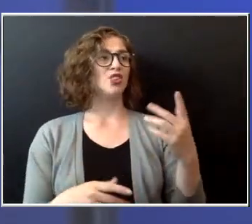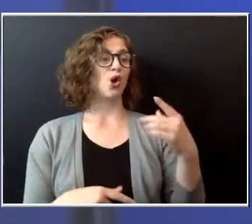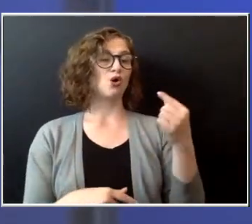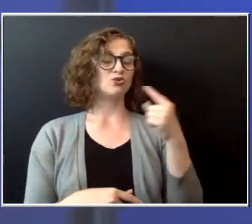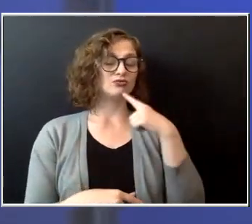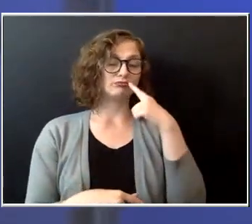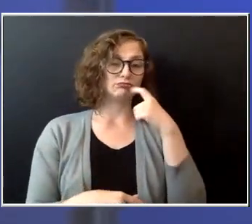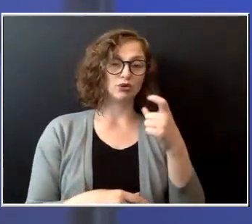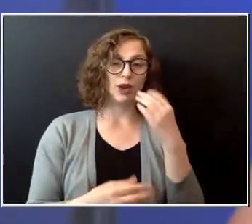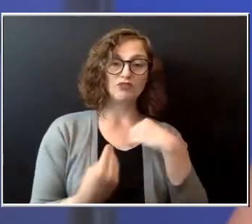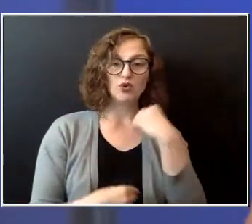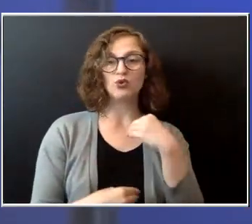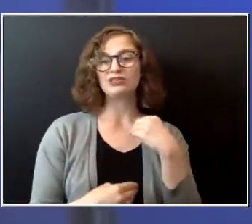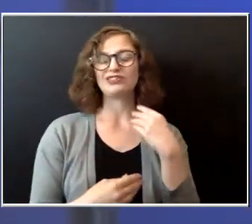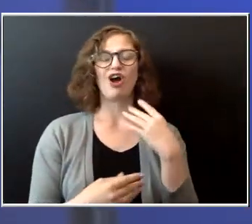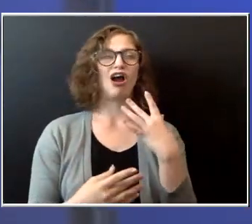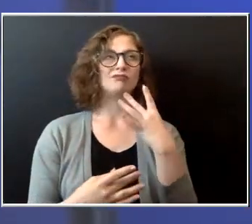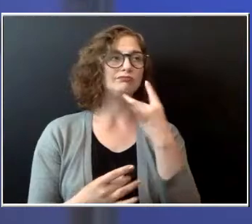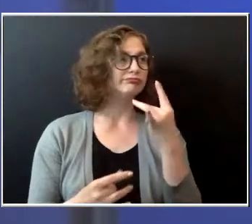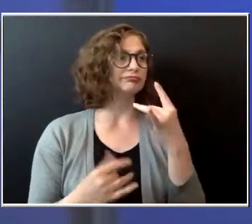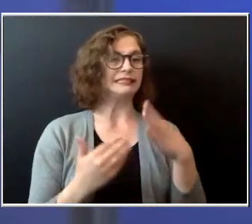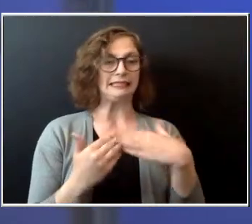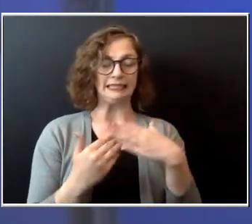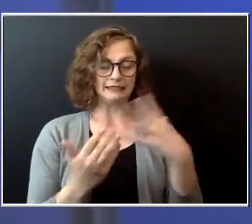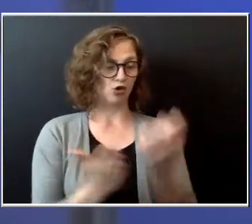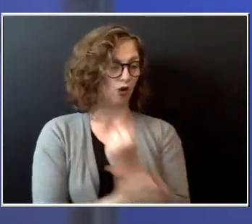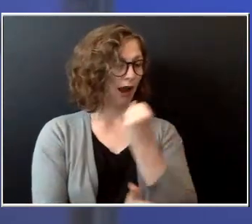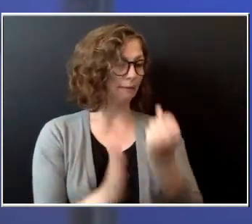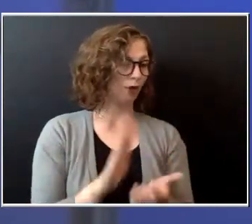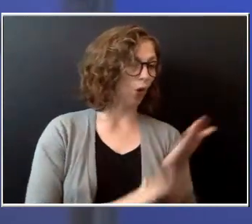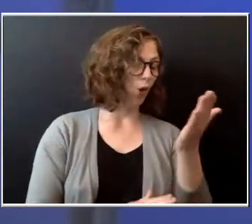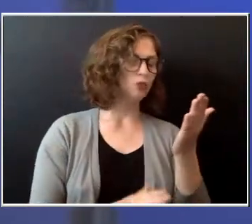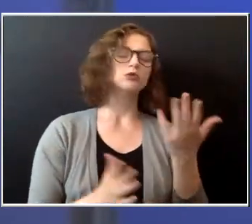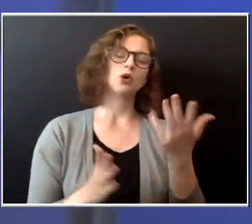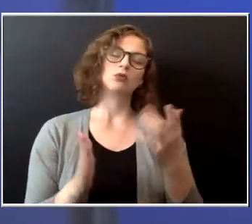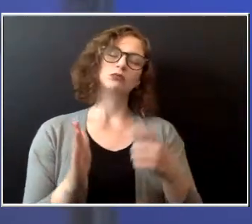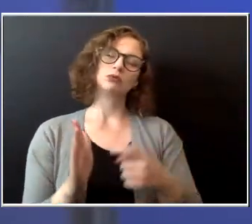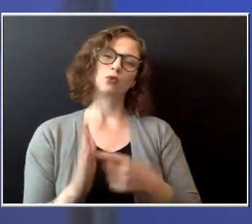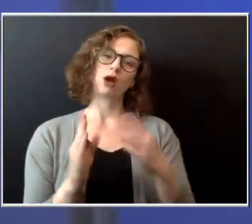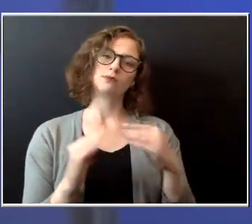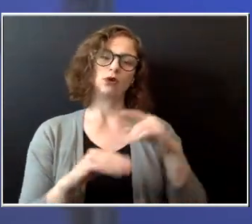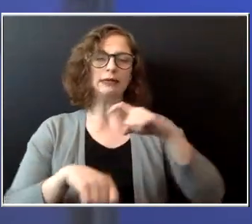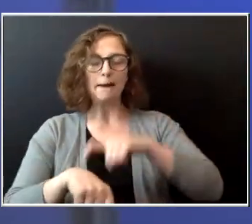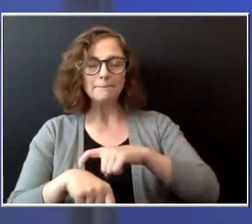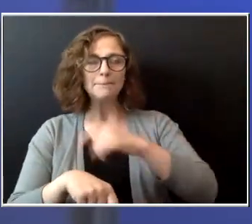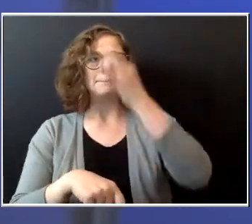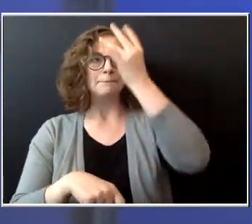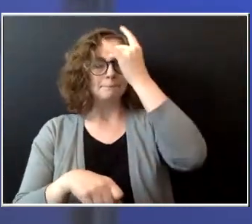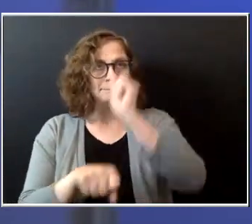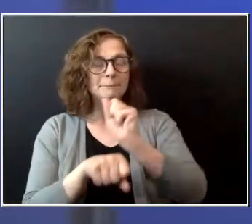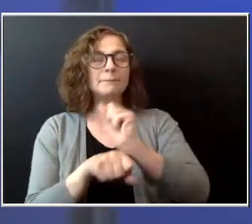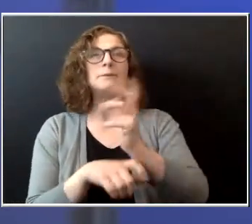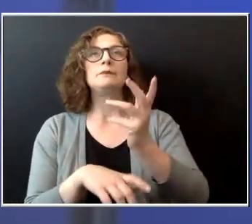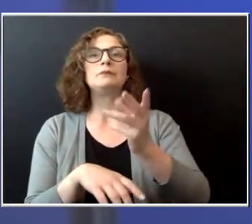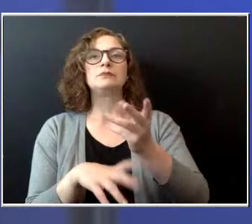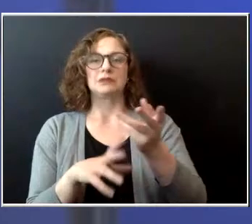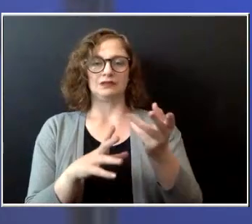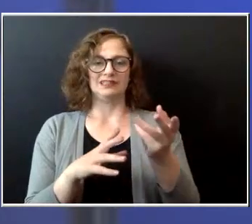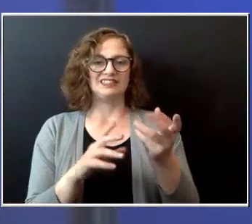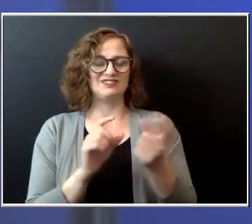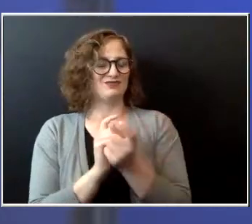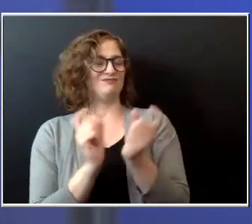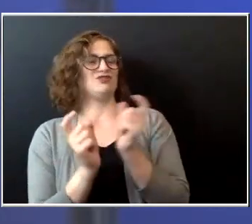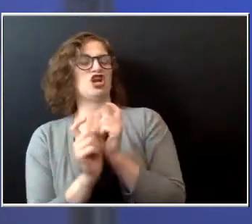to focus on this. And I just want to encourage parents. I know how busy everyone is. We're all busy. It's one of the downsides of today's culture,